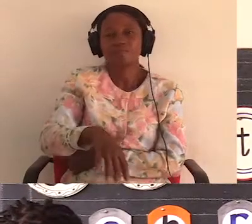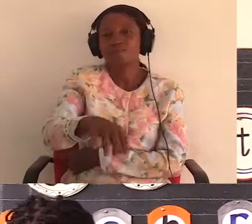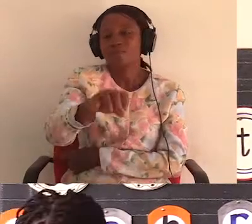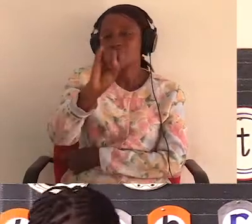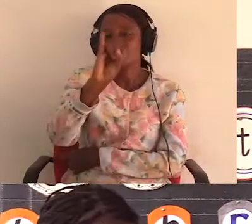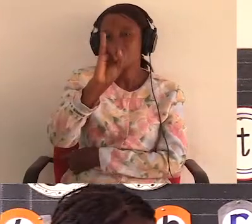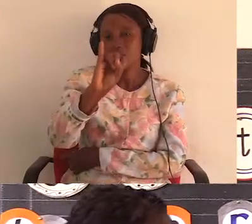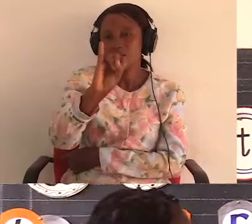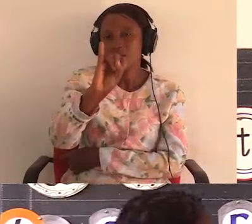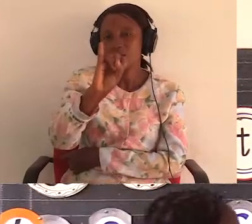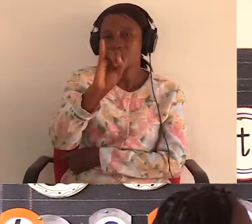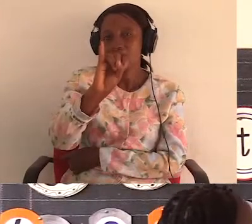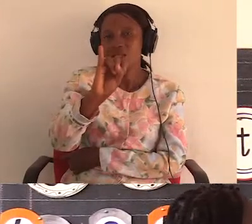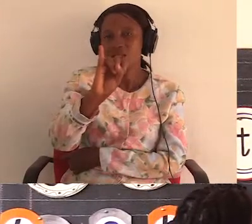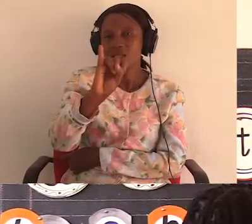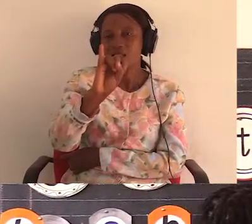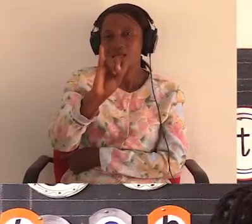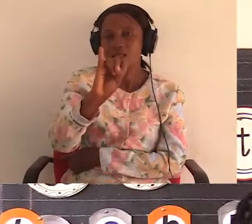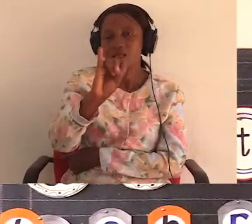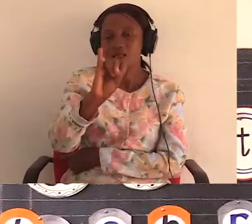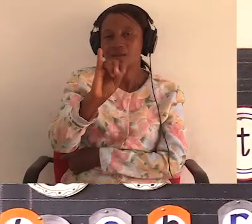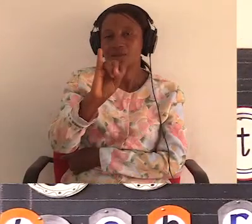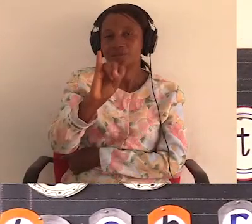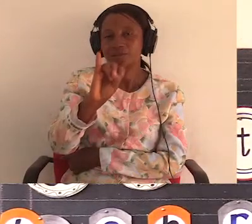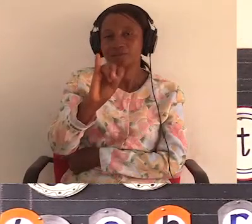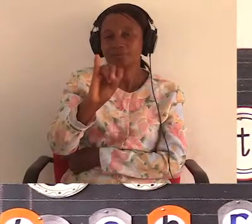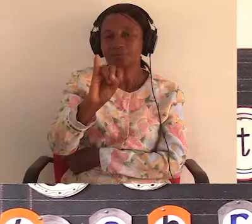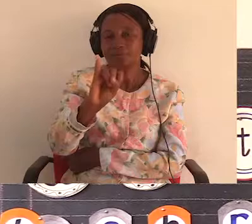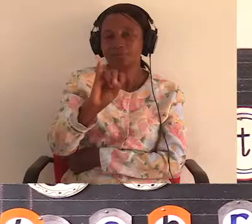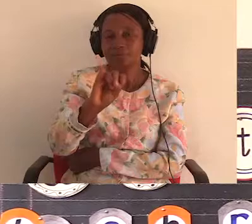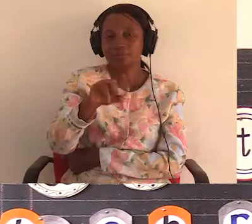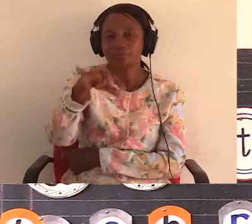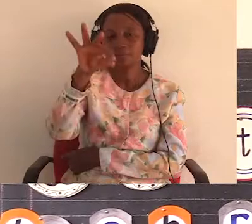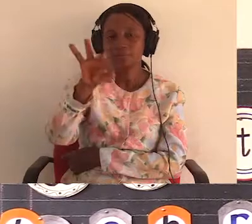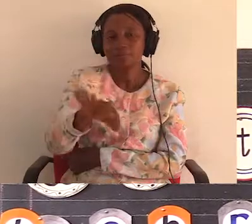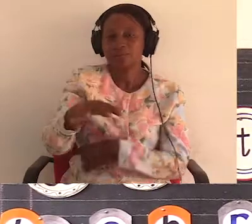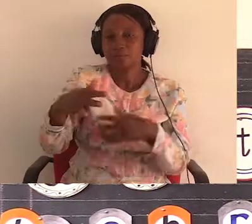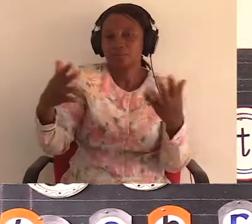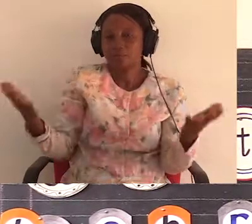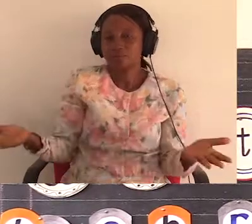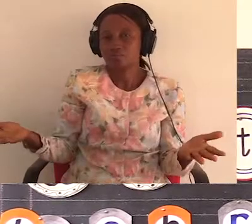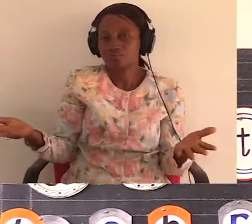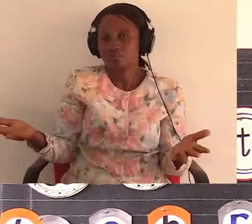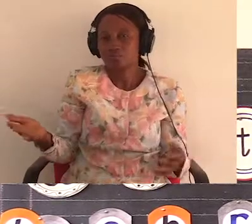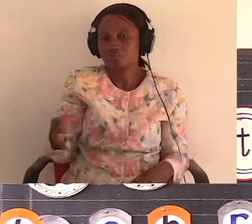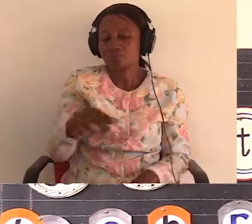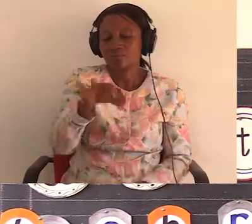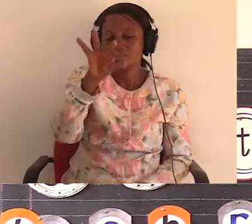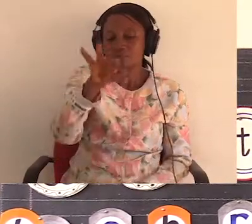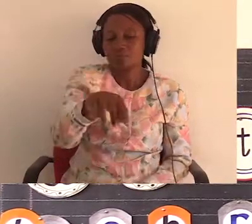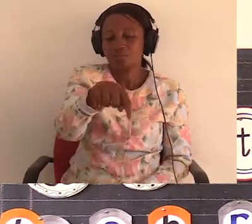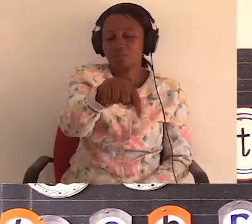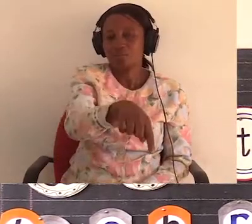I. I. I. Where are we going to place I? We're going to place it here.